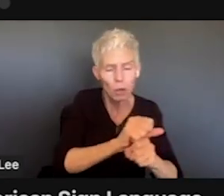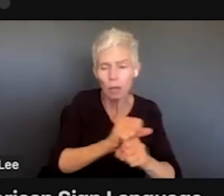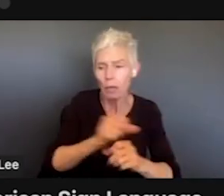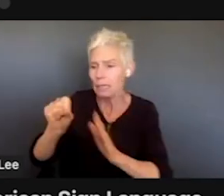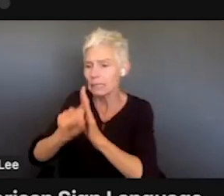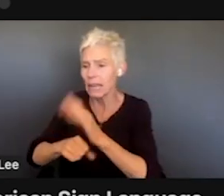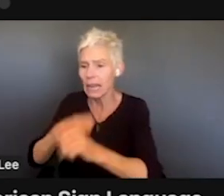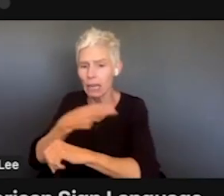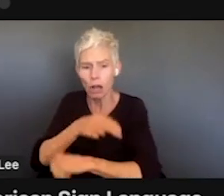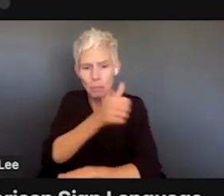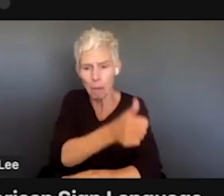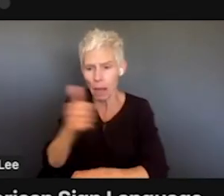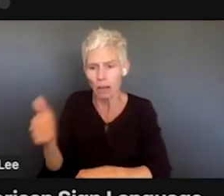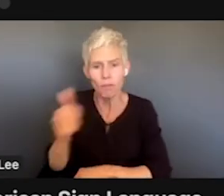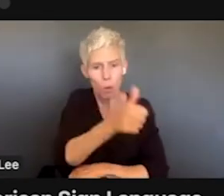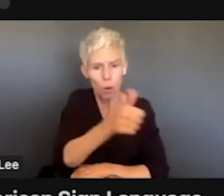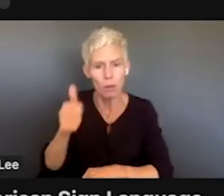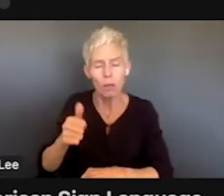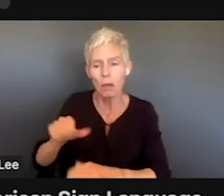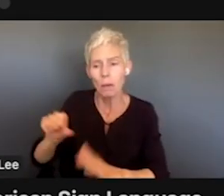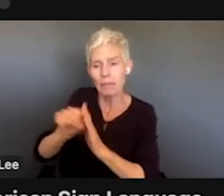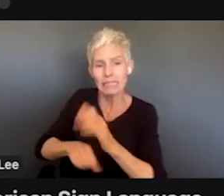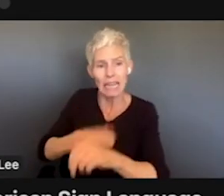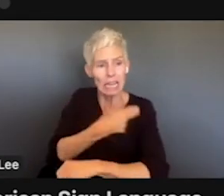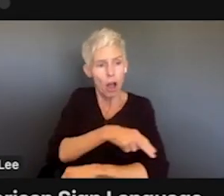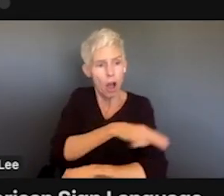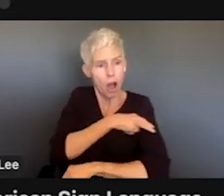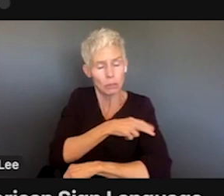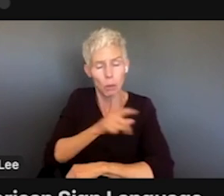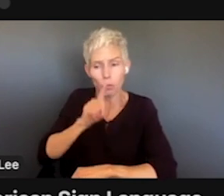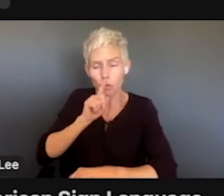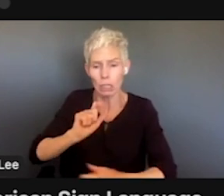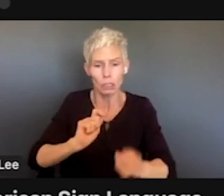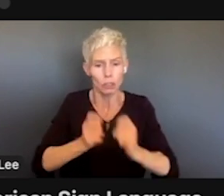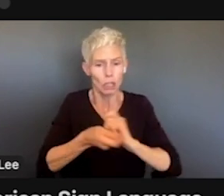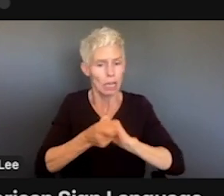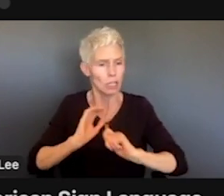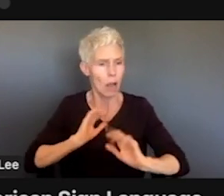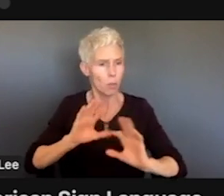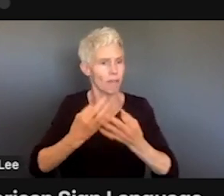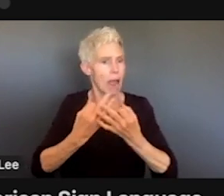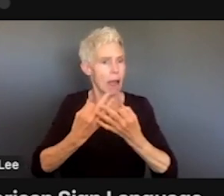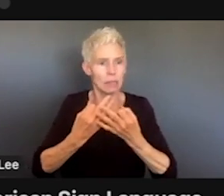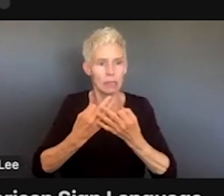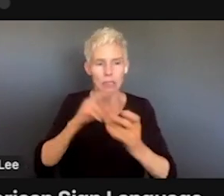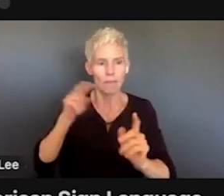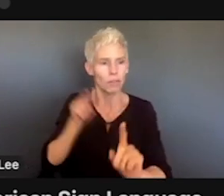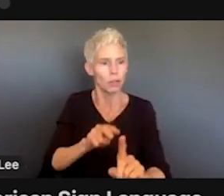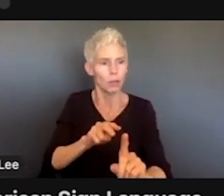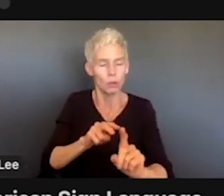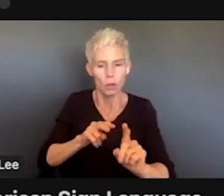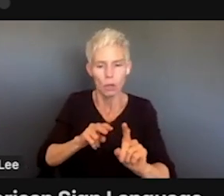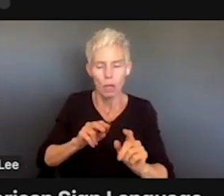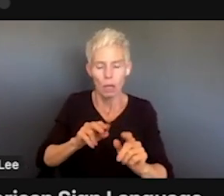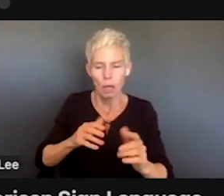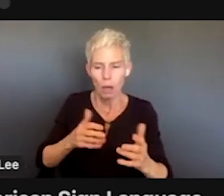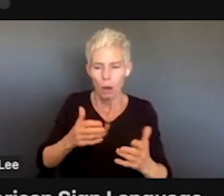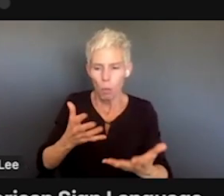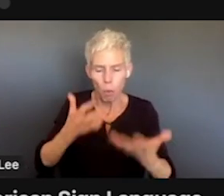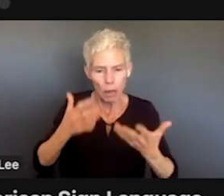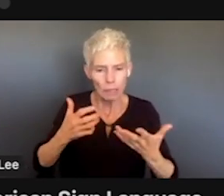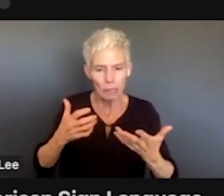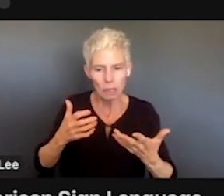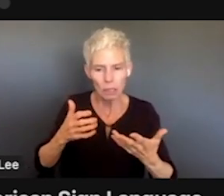her around in terms of, or turned our family around, not just her, in terms of stabilizing